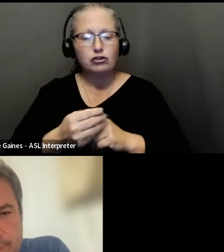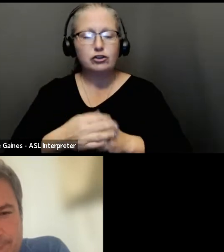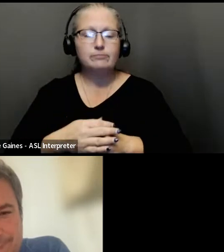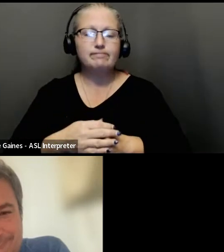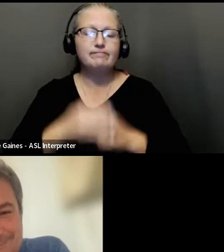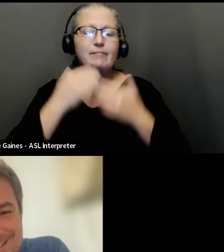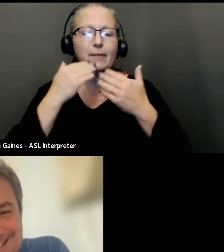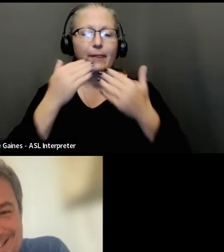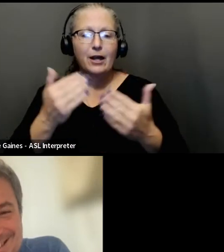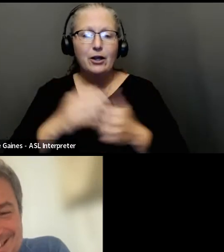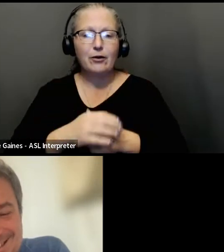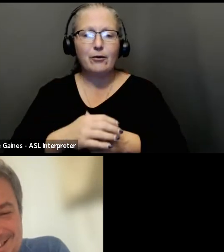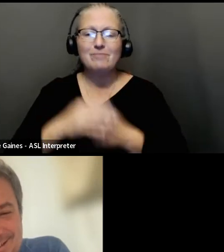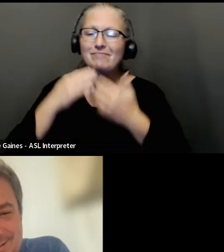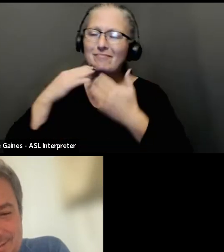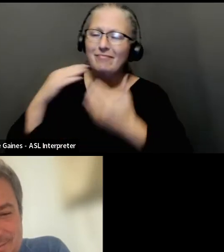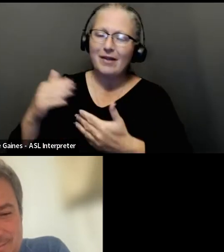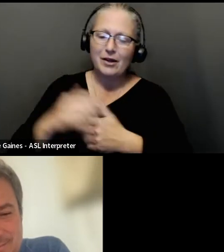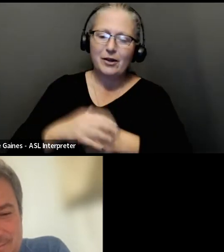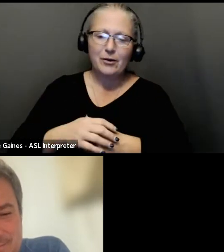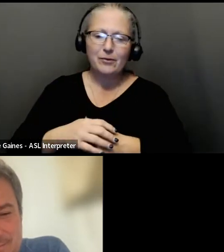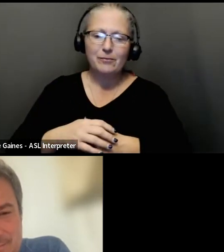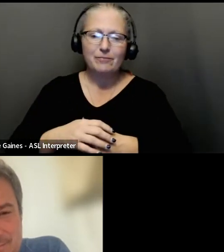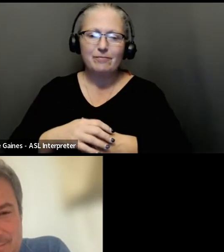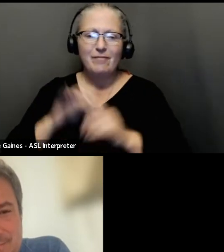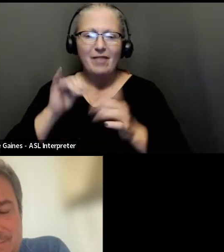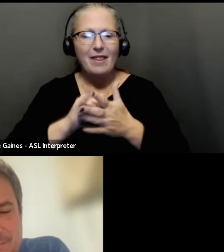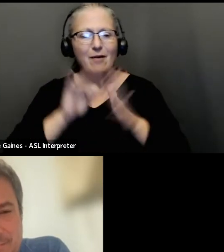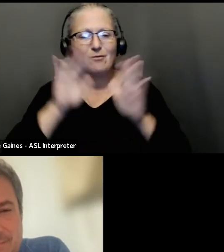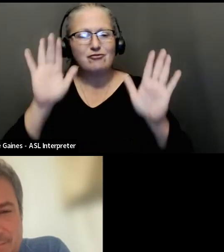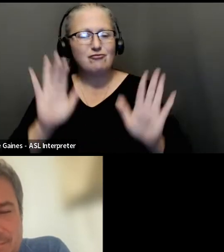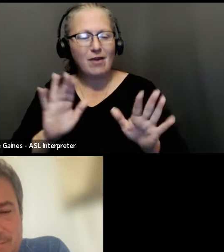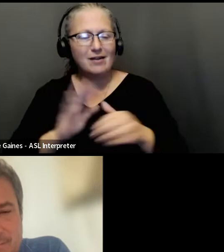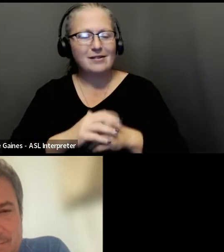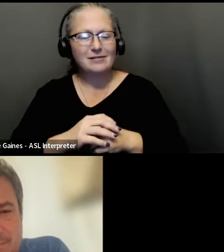Thank you. Thank you. That was great.